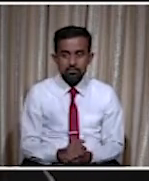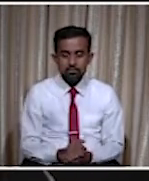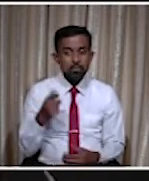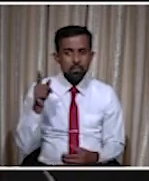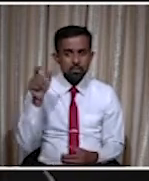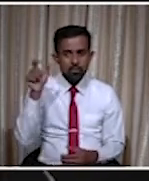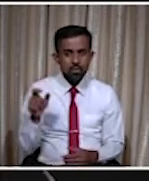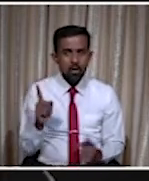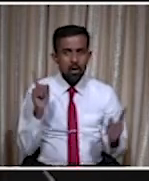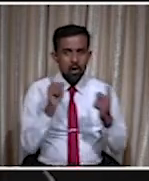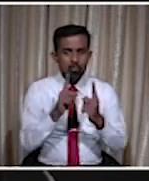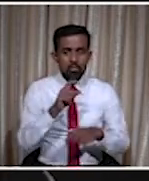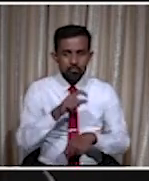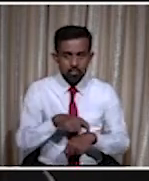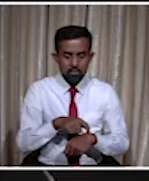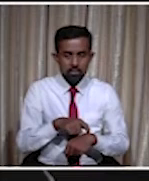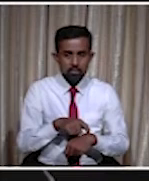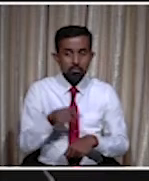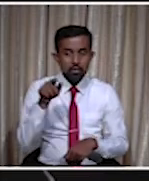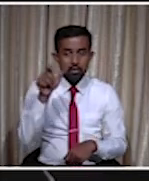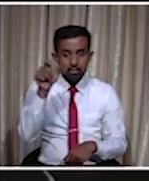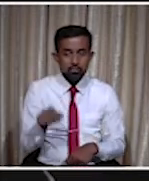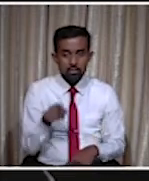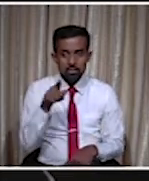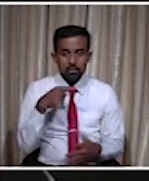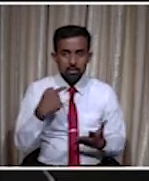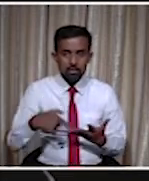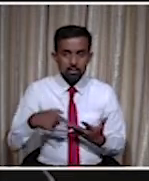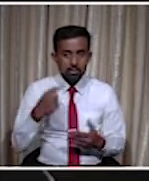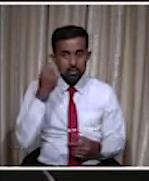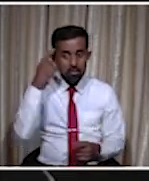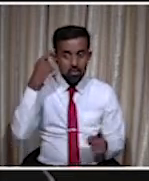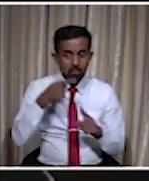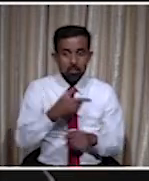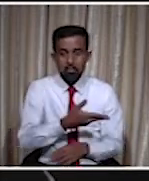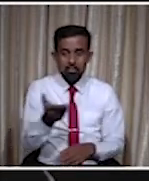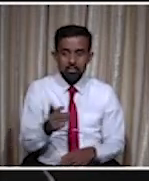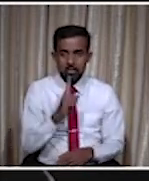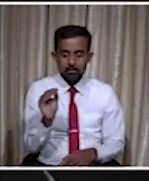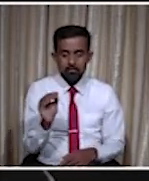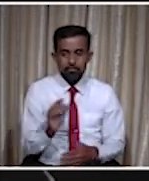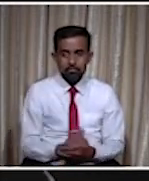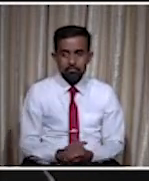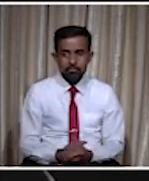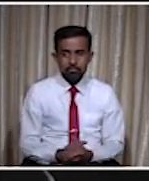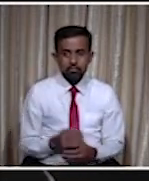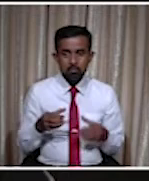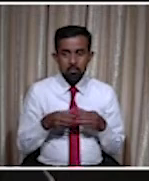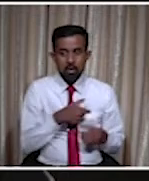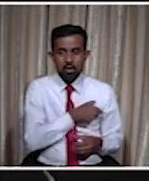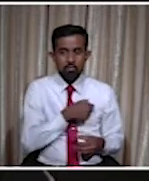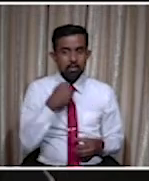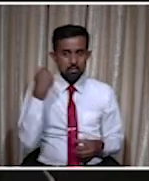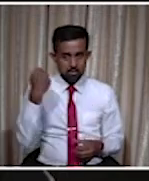us as party leaders at separate meetings he had been conducting for the last few days regarding the all-party